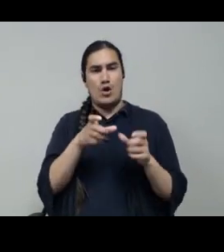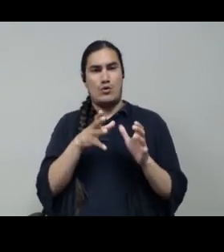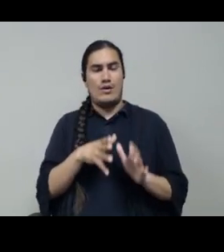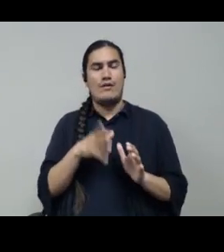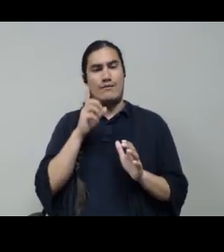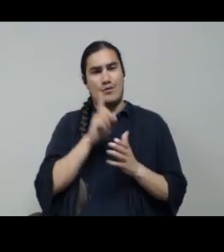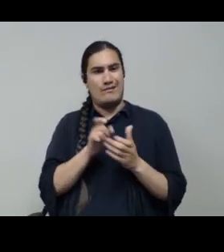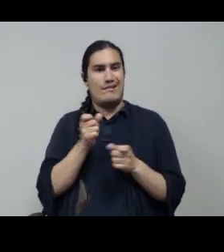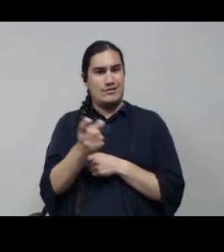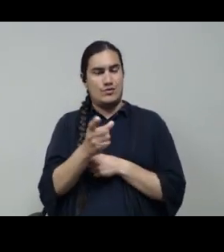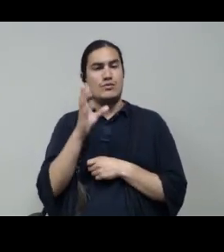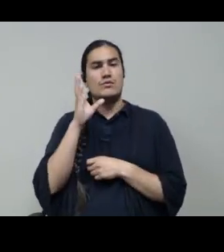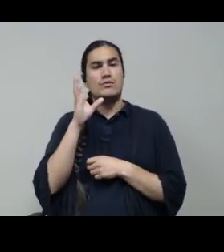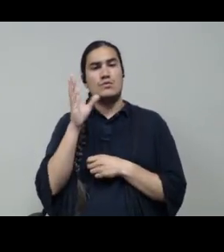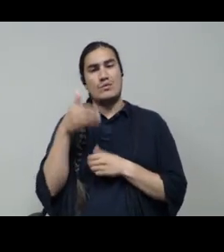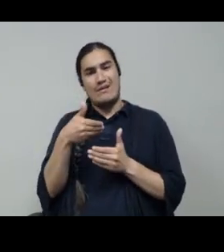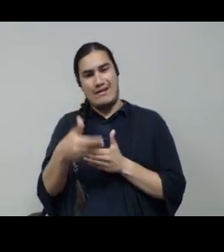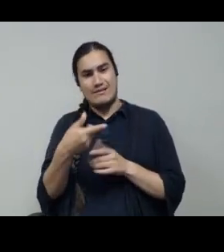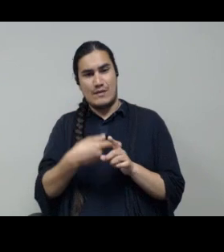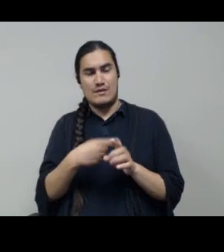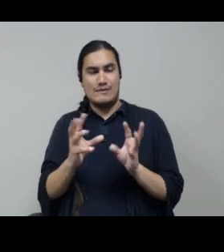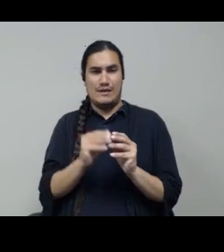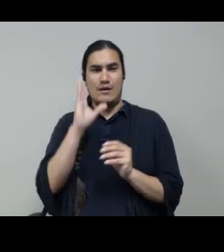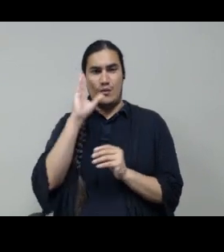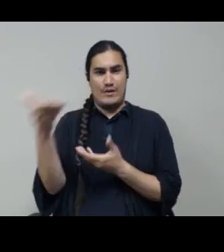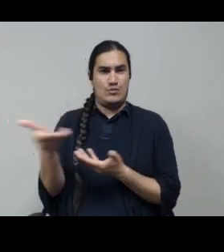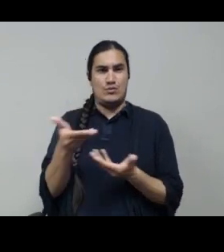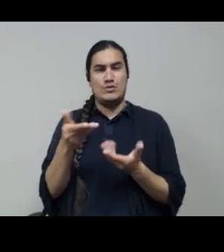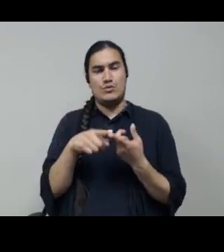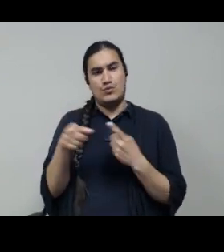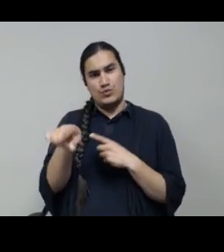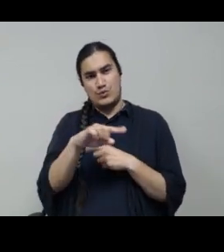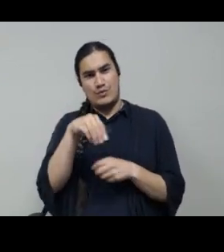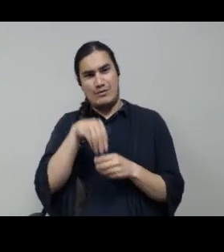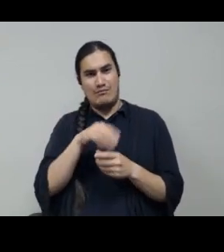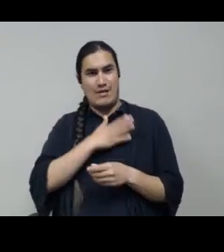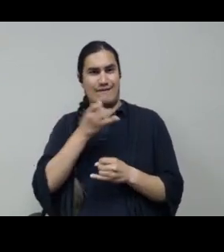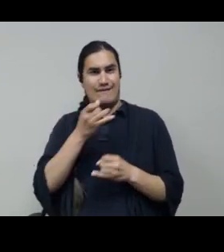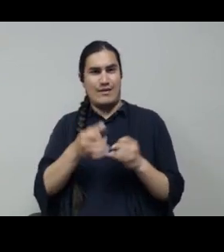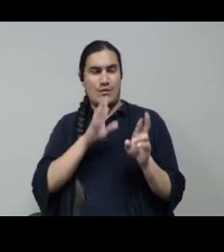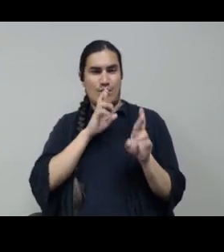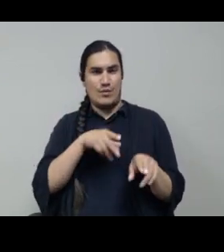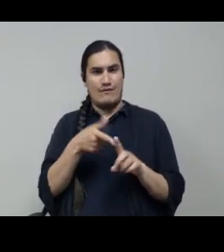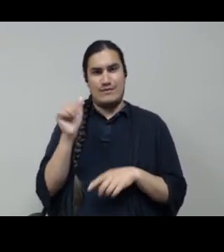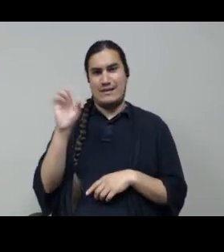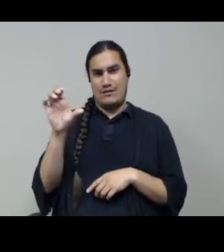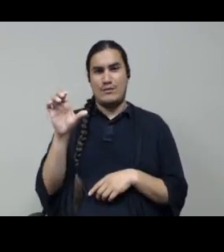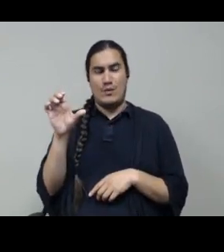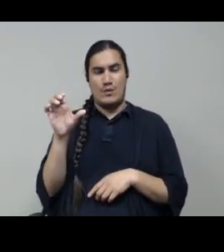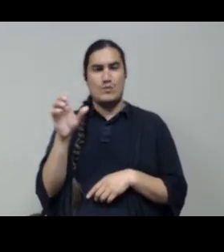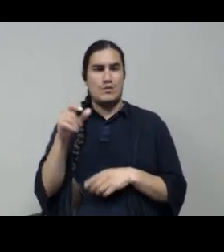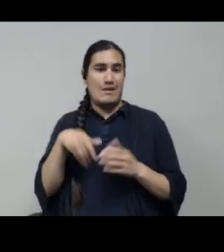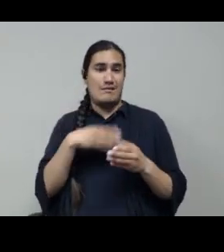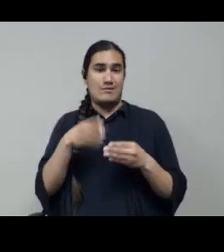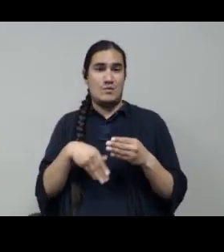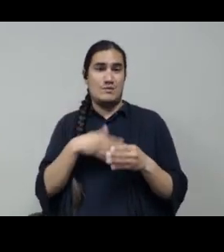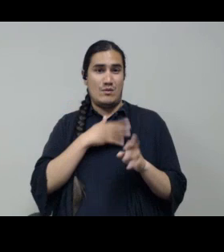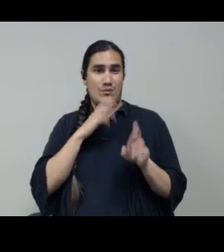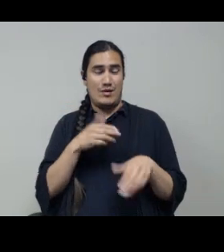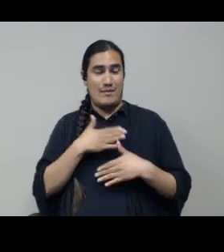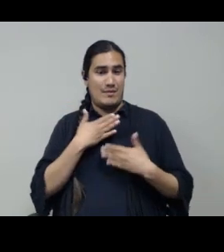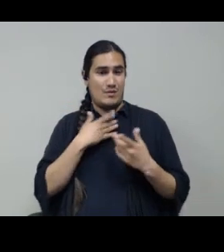so at next month's meeting, I will be introducing them to you in my final report from Sacramento. So this concludes my report. I'm happy to answer